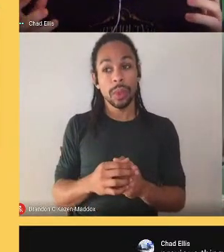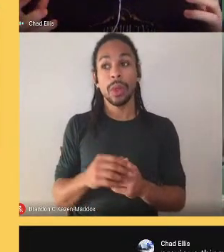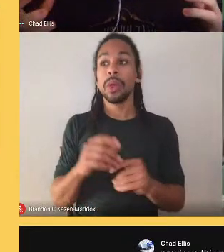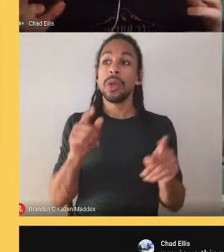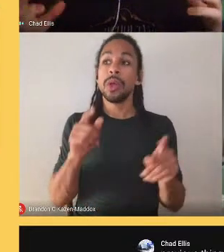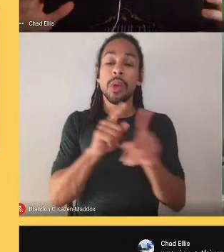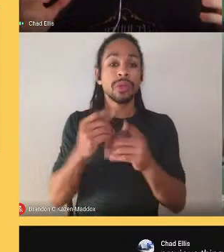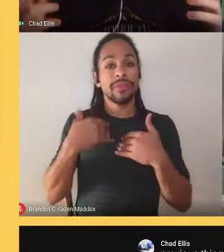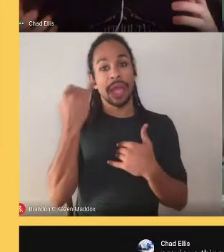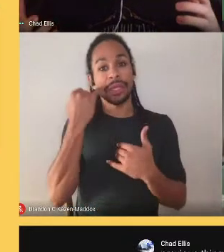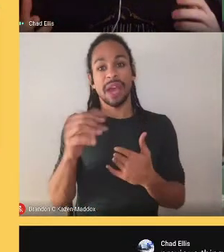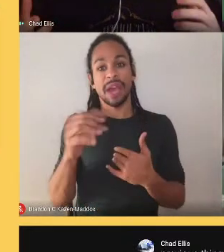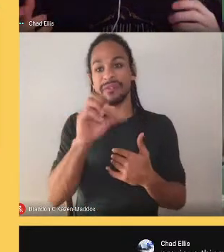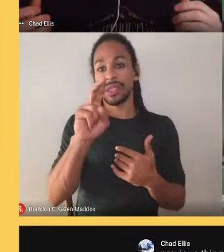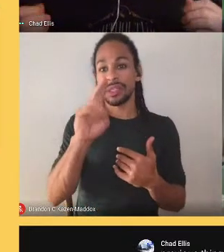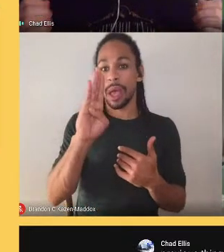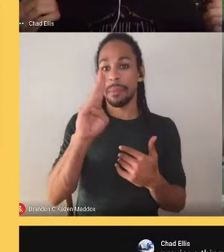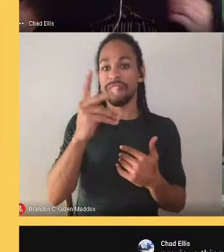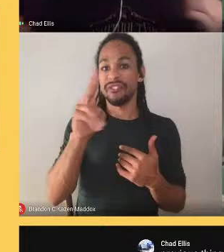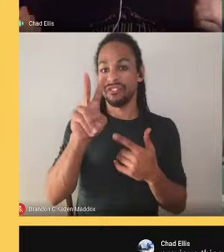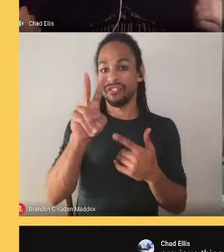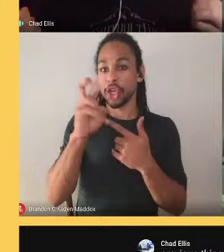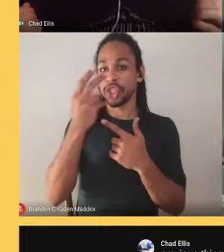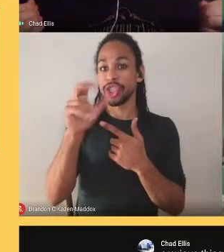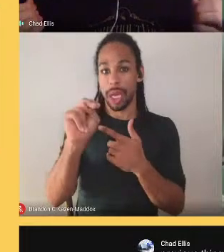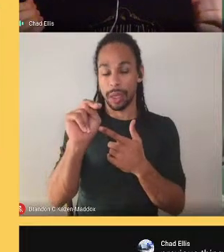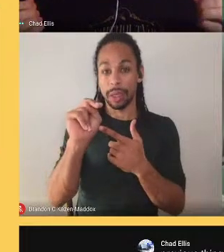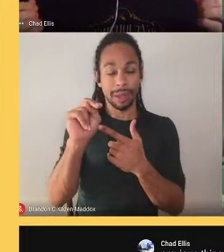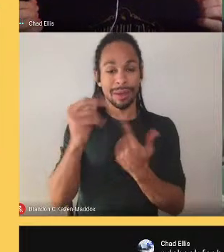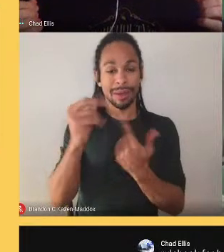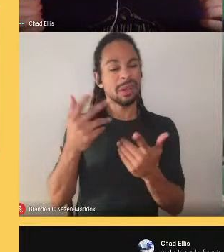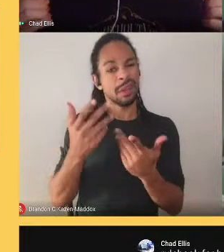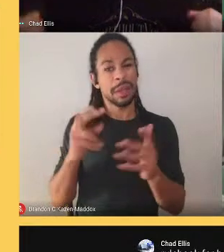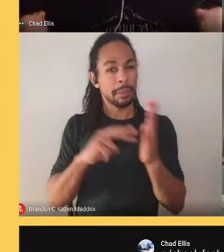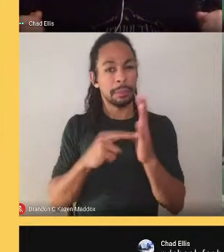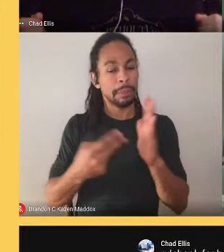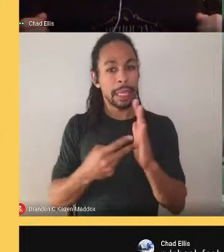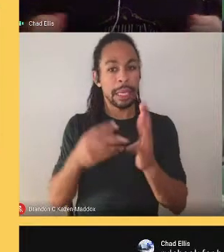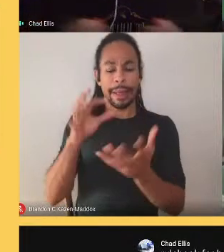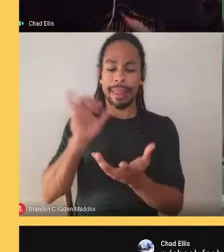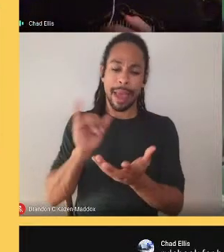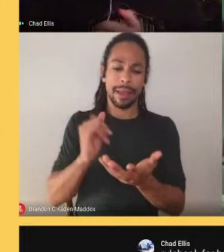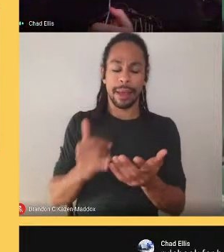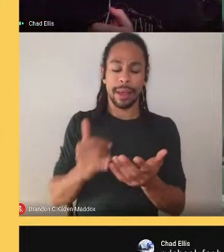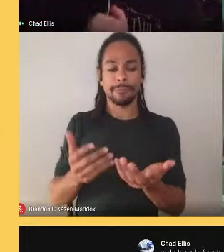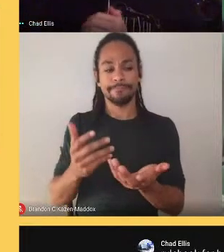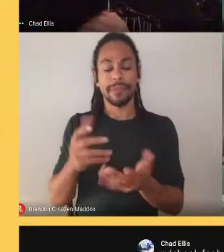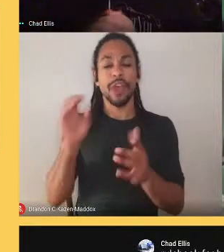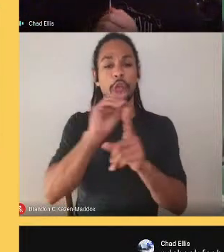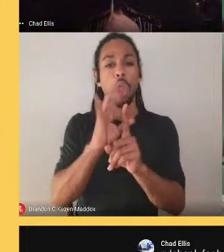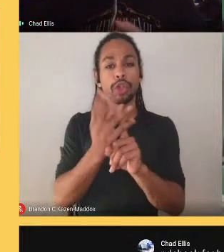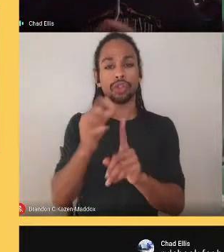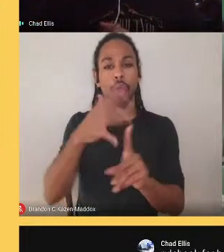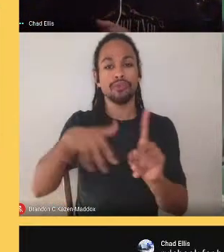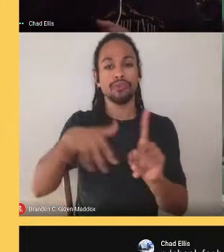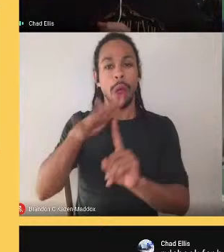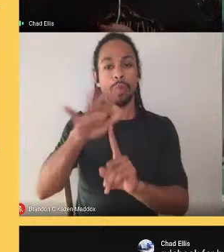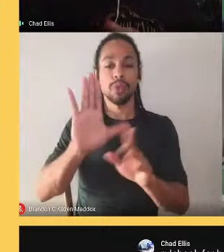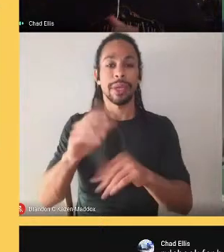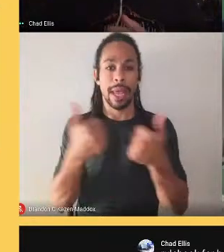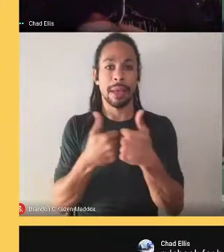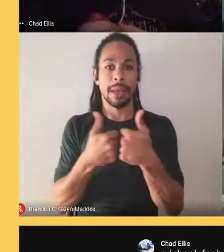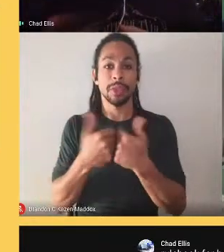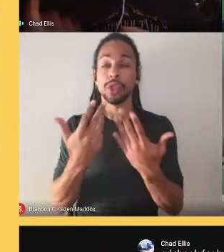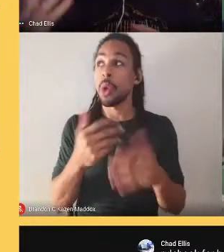game systems or the culture around your games. So for example, Call of Cthulhu, for one, is